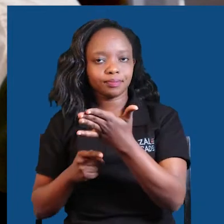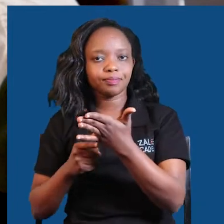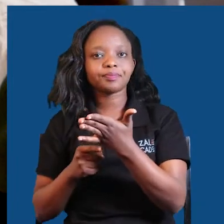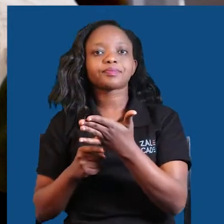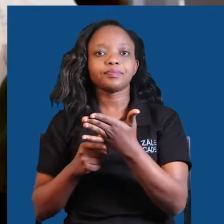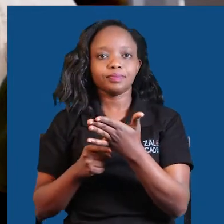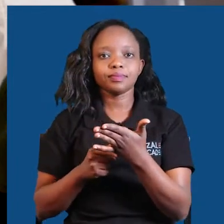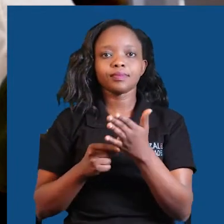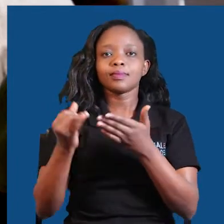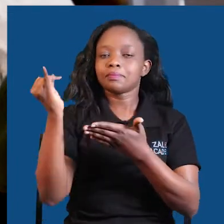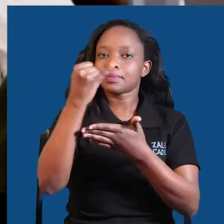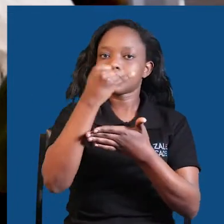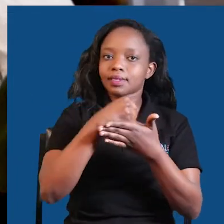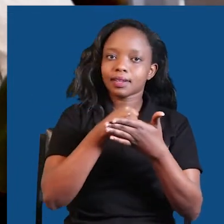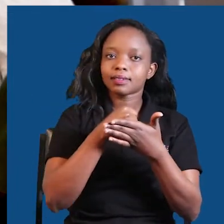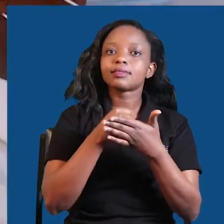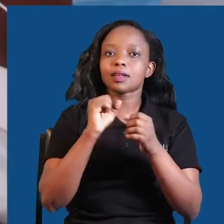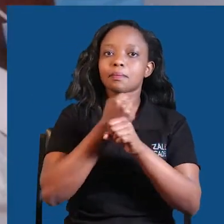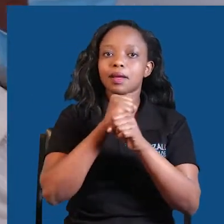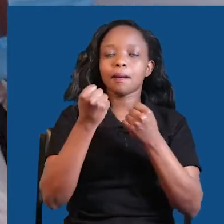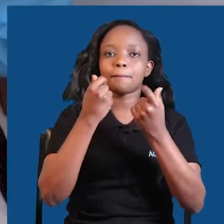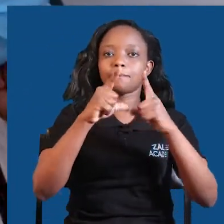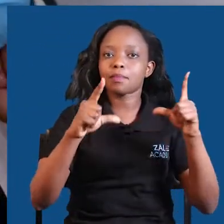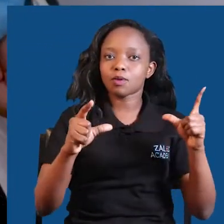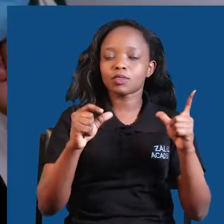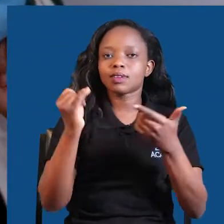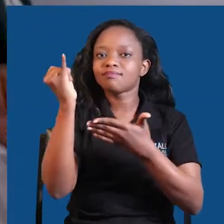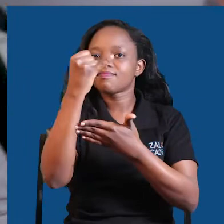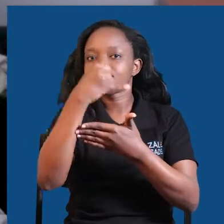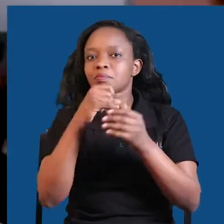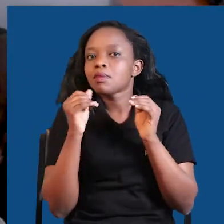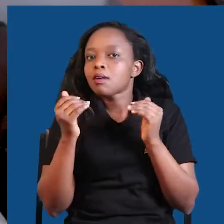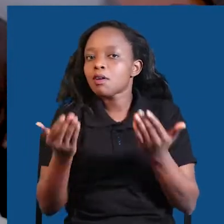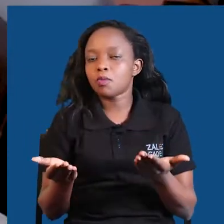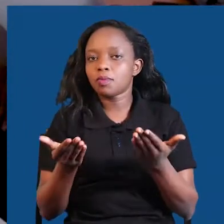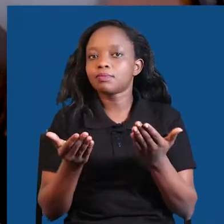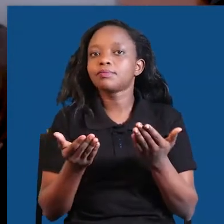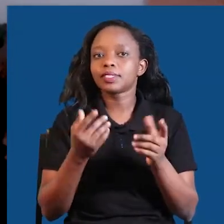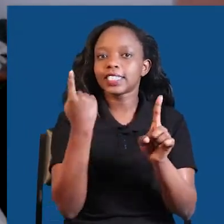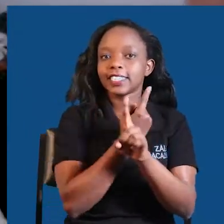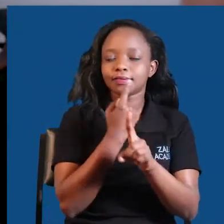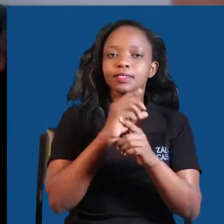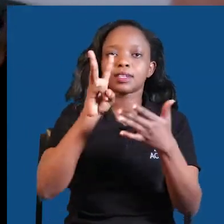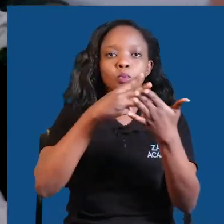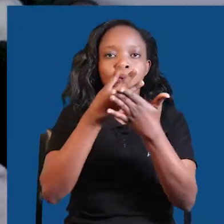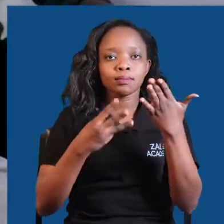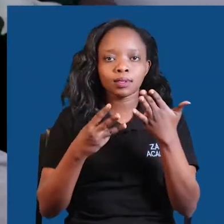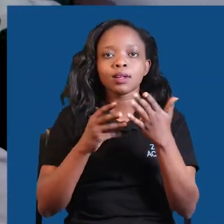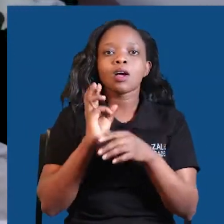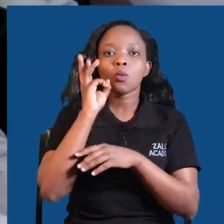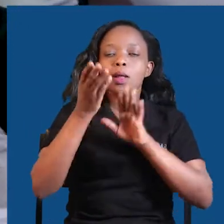his work or her work is to design or come up with mock-ups or rough sketches of how various parts of